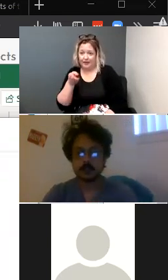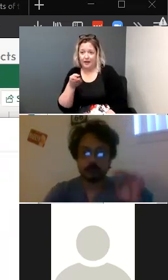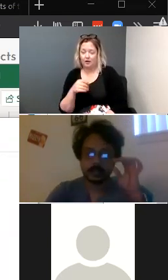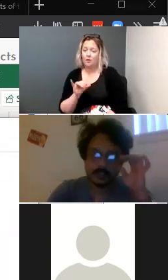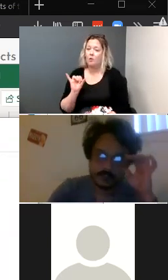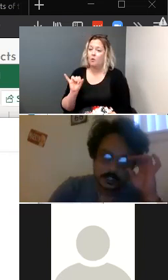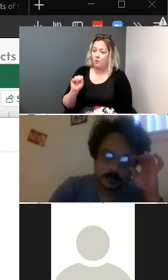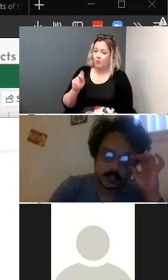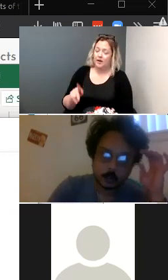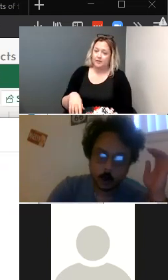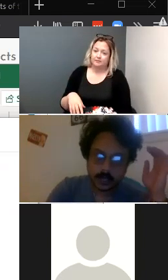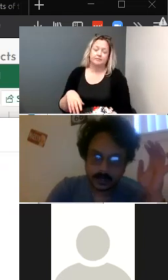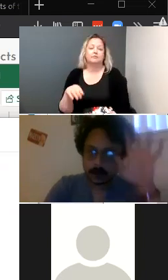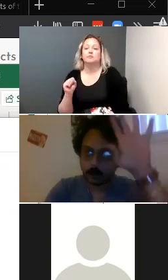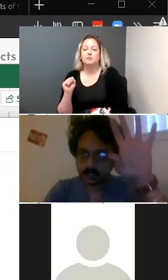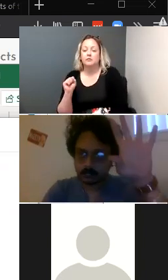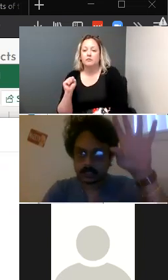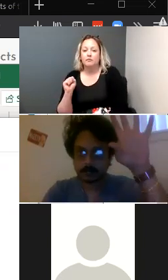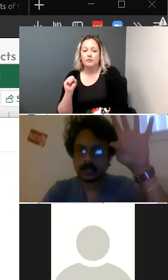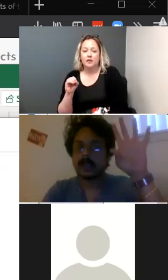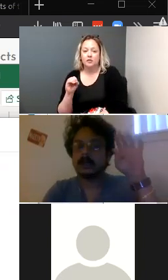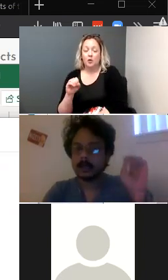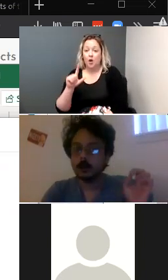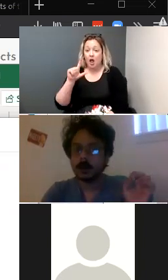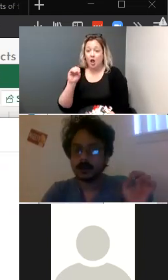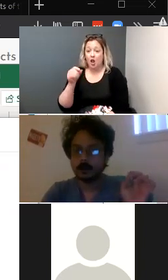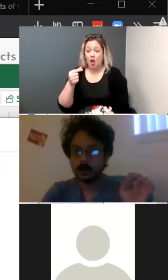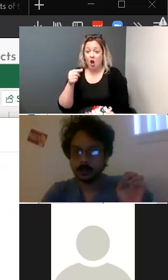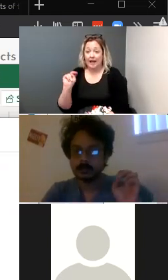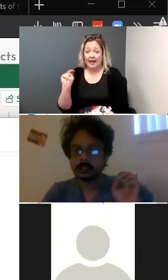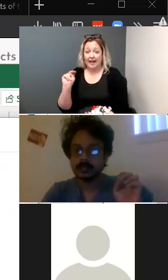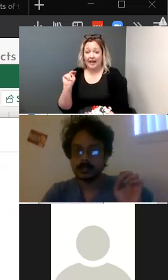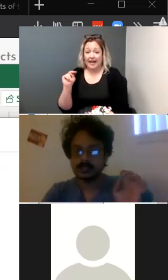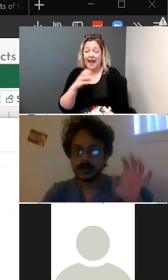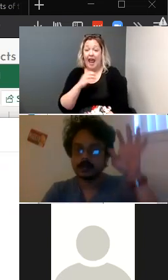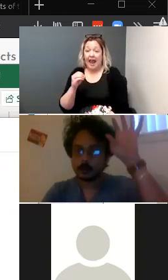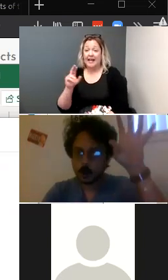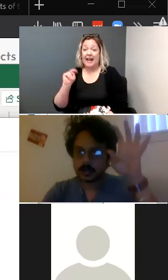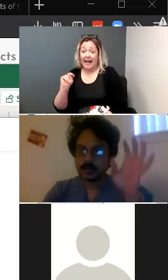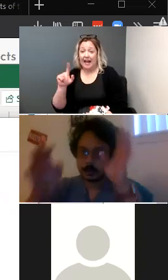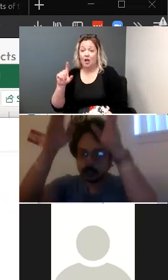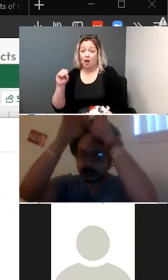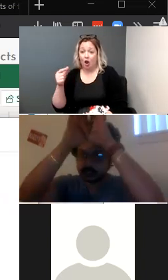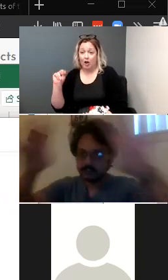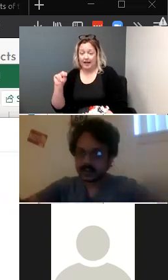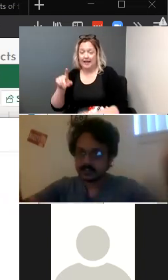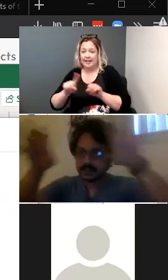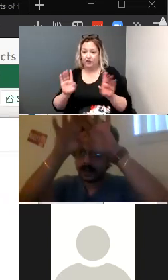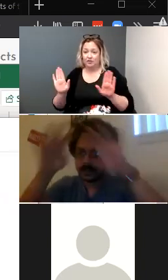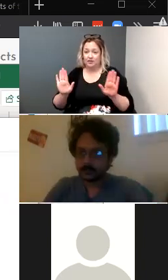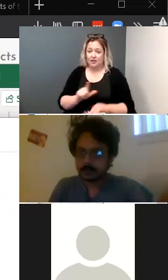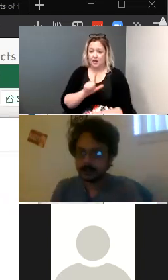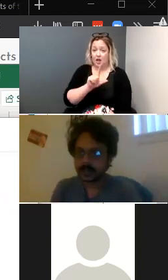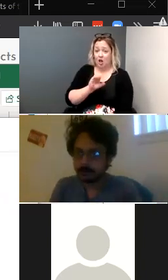have, so the difference between log n algorithms and n log n algorithms is that log n algorithms divide